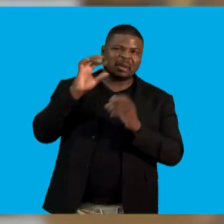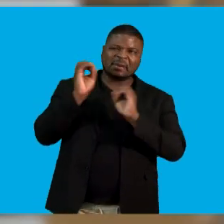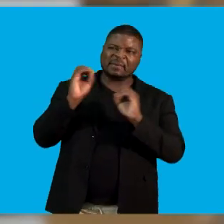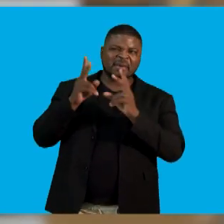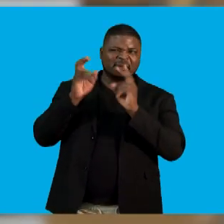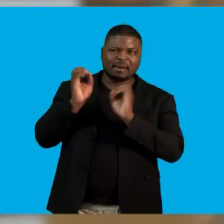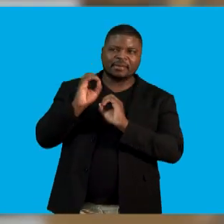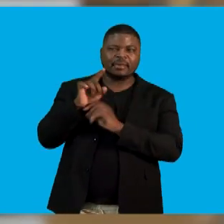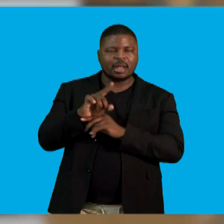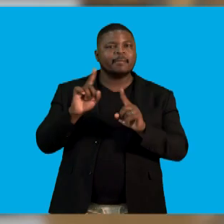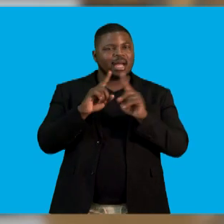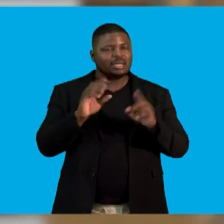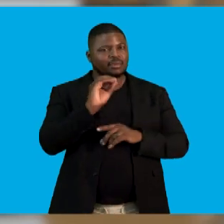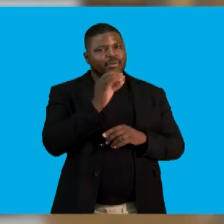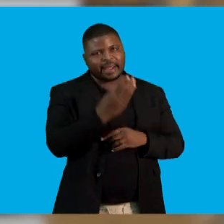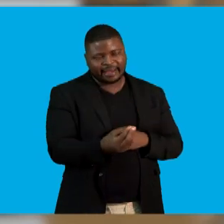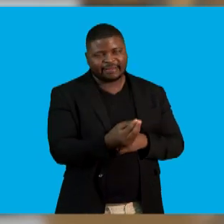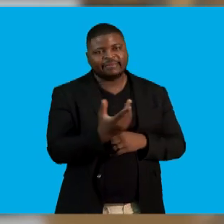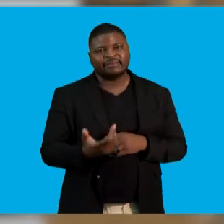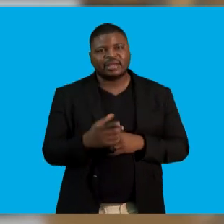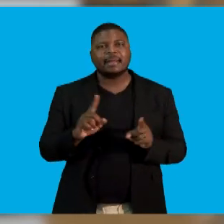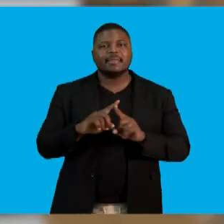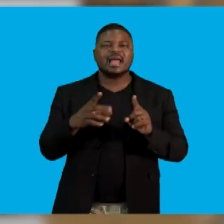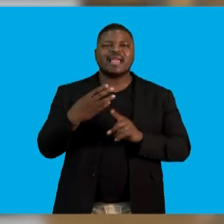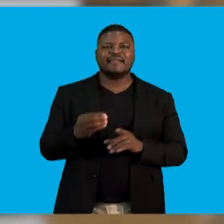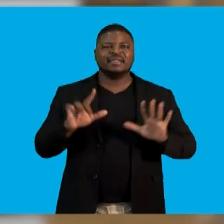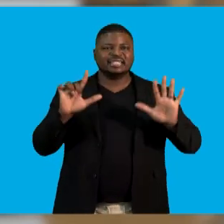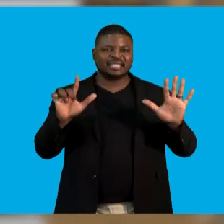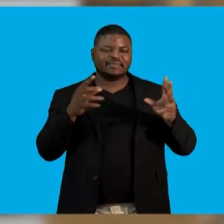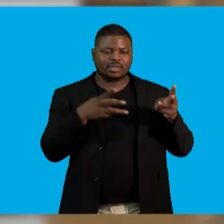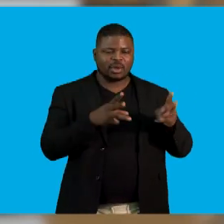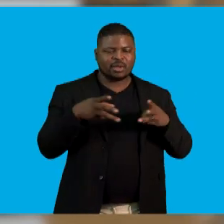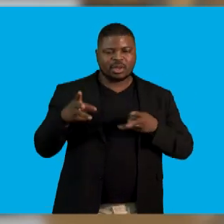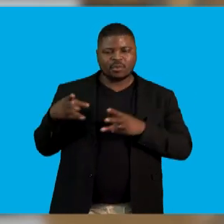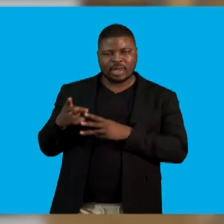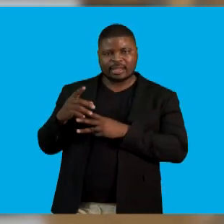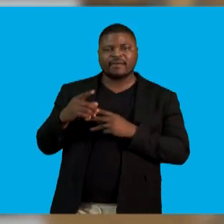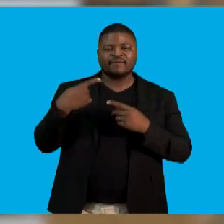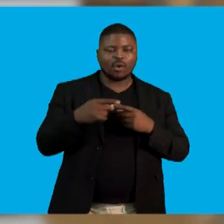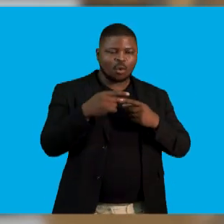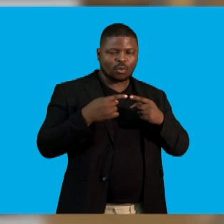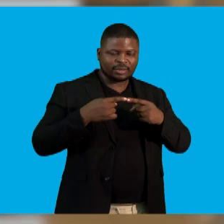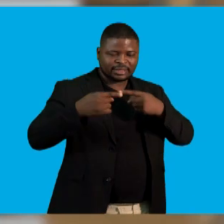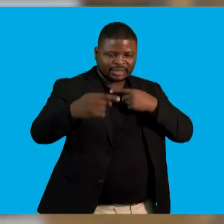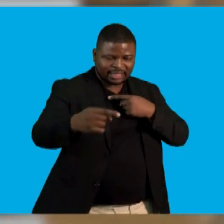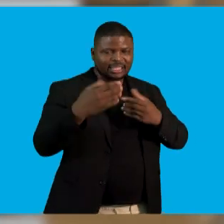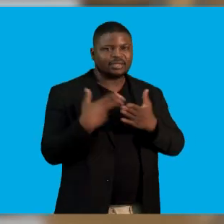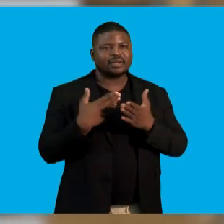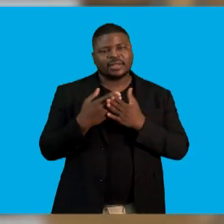So it means in general we've got about 7 units that we can express any unit of distance